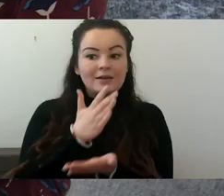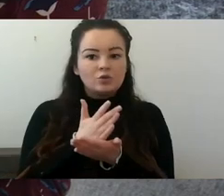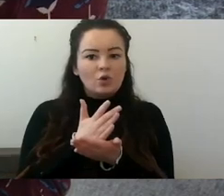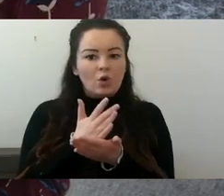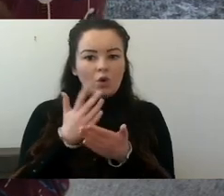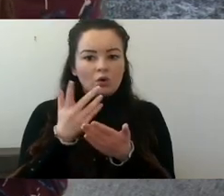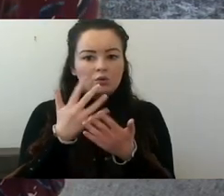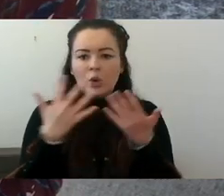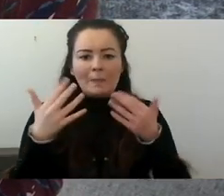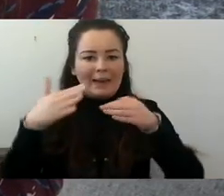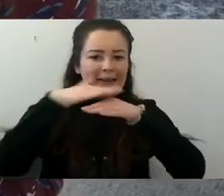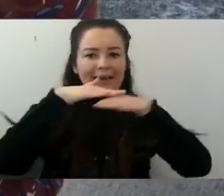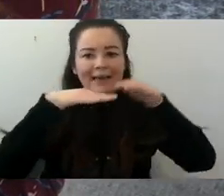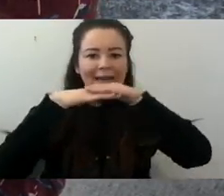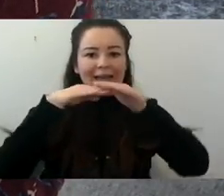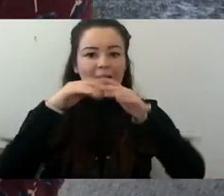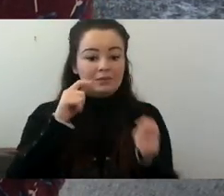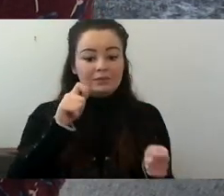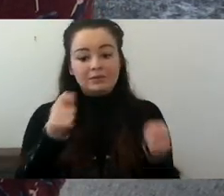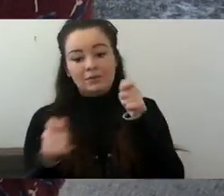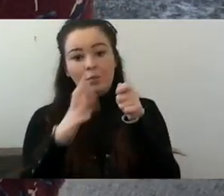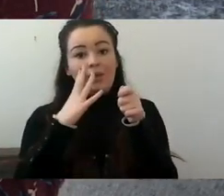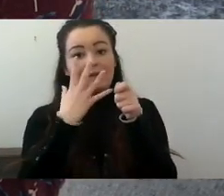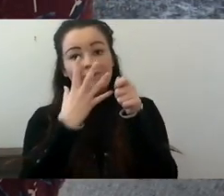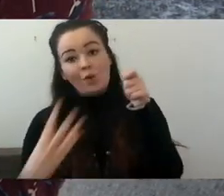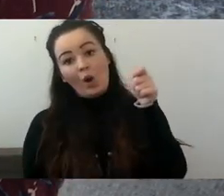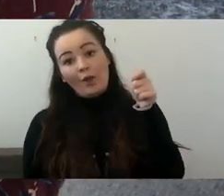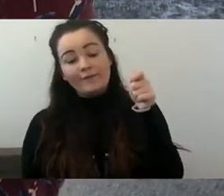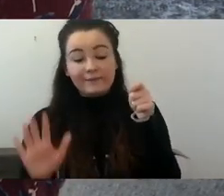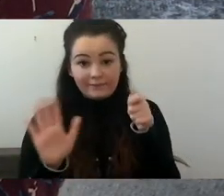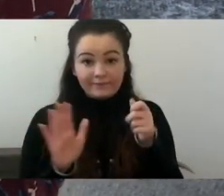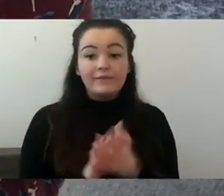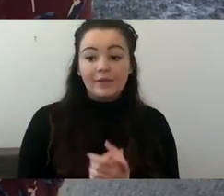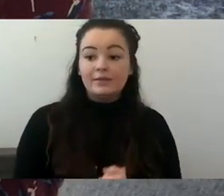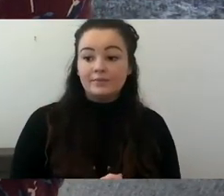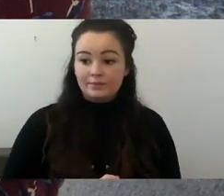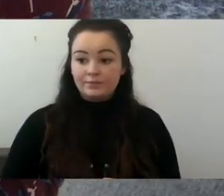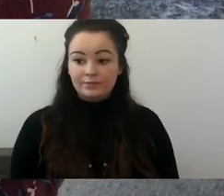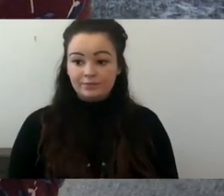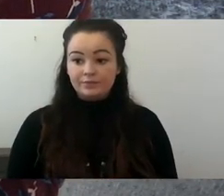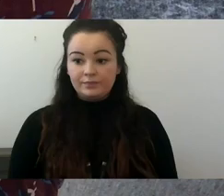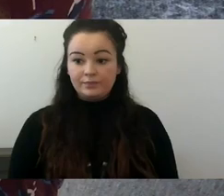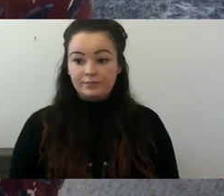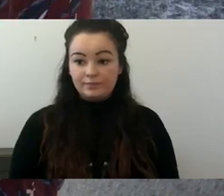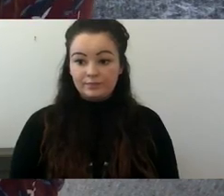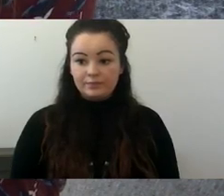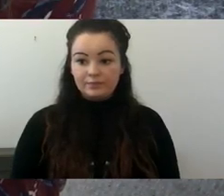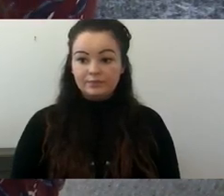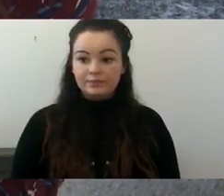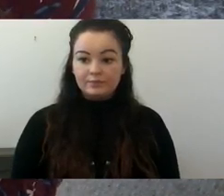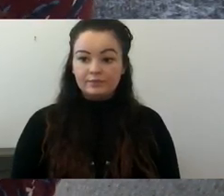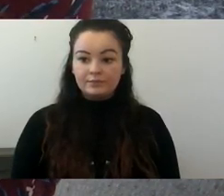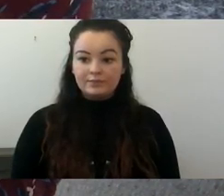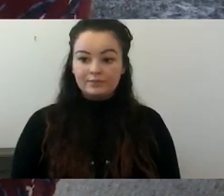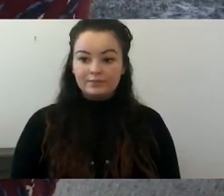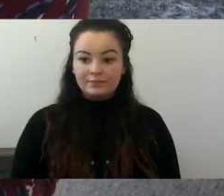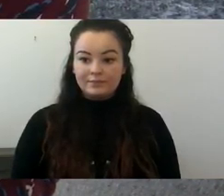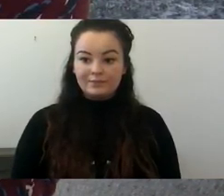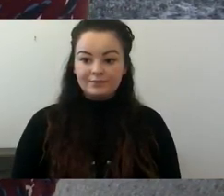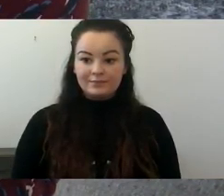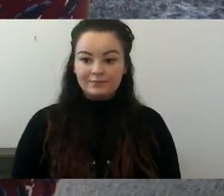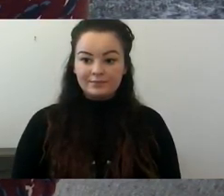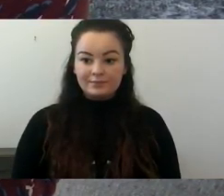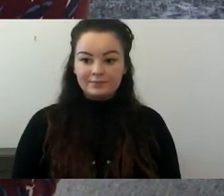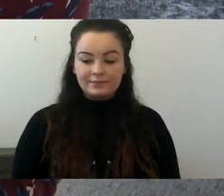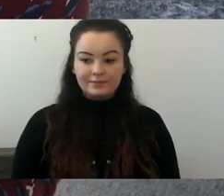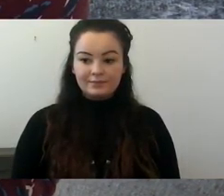and make sure they're not on top of each other, because if they are, they'll fall off. And we want them to stay down. So I'm just going to put some